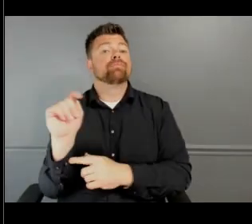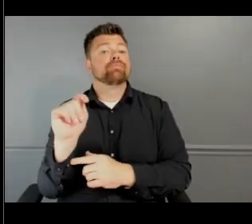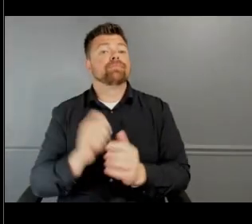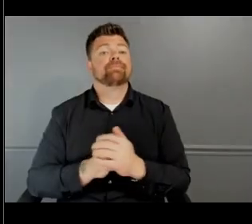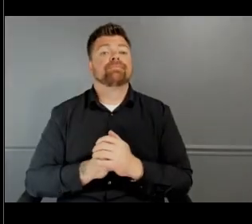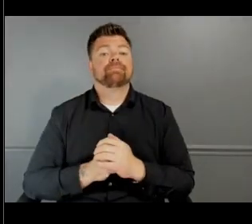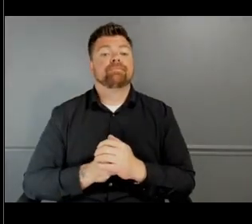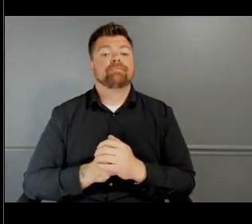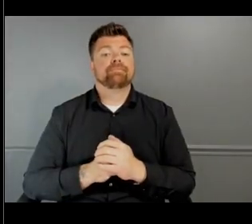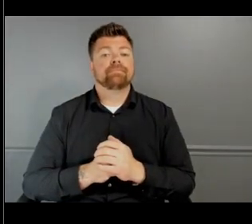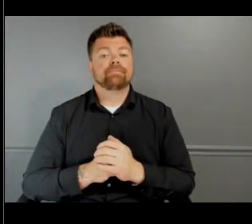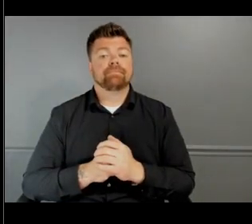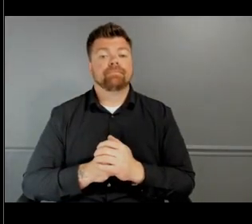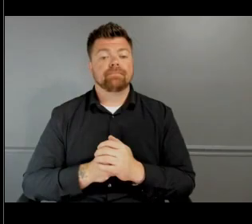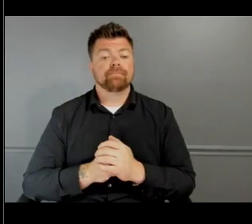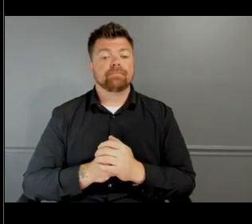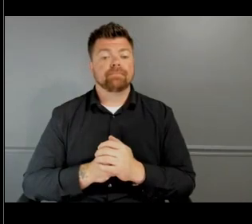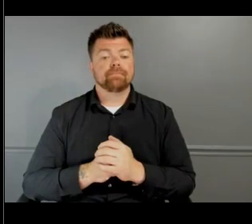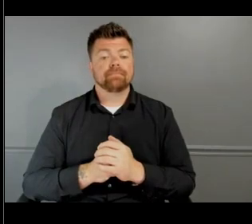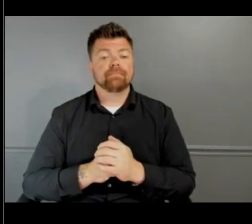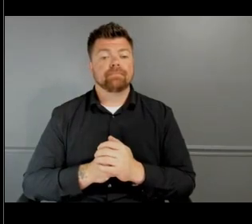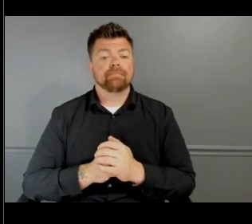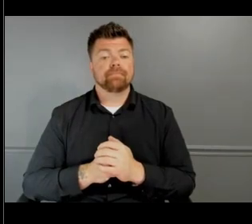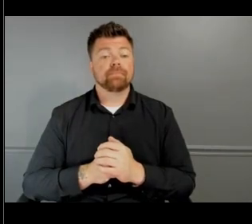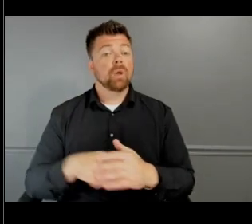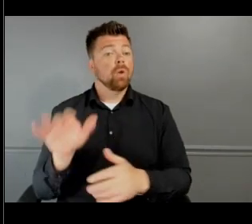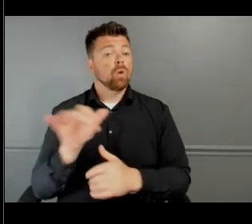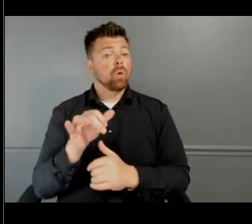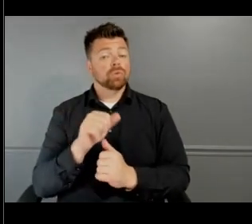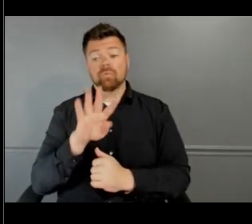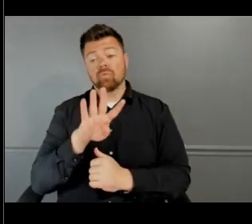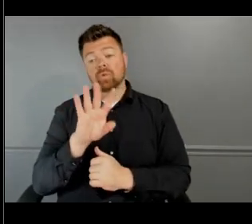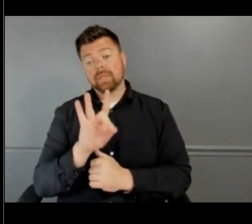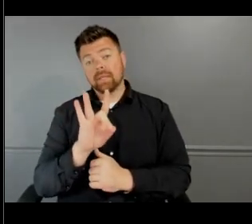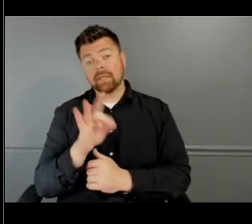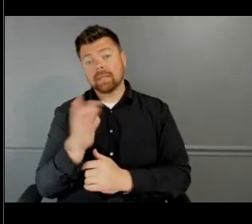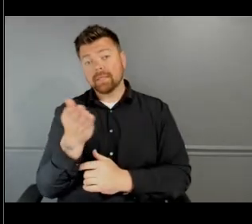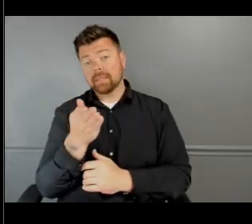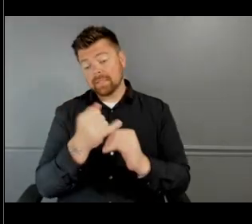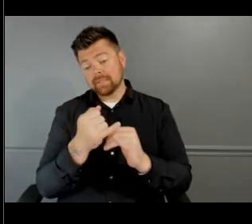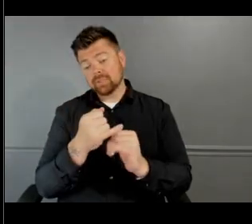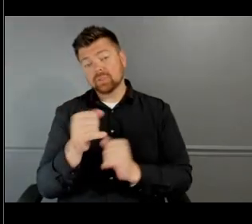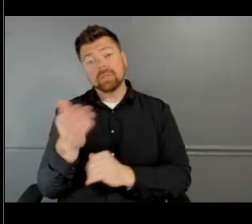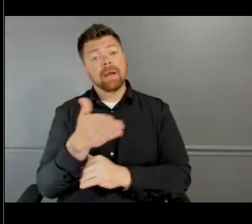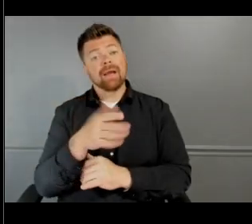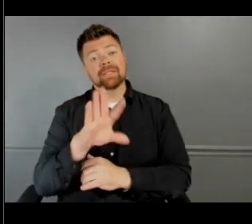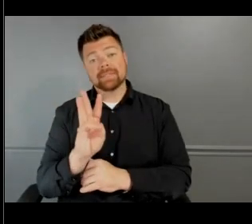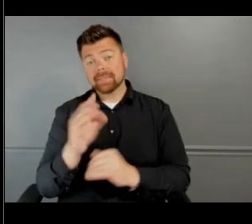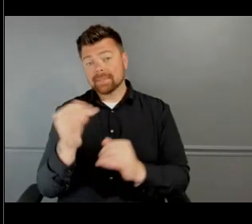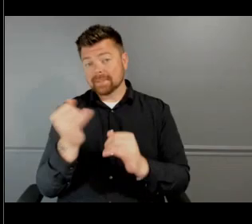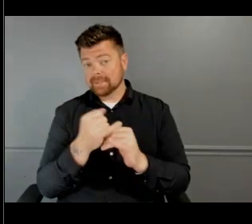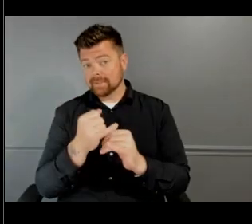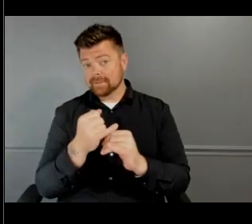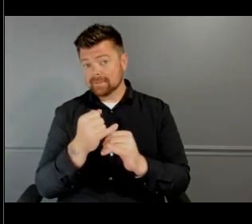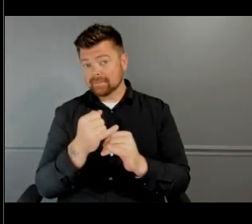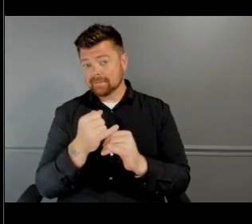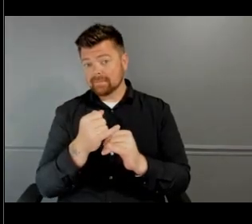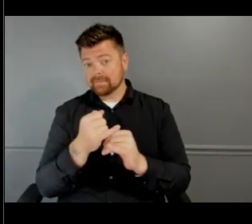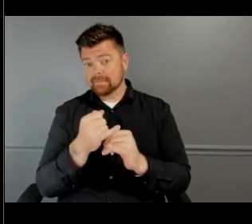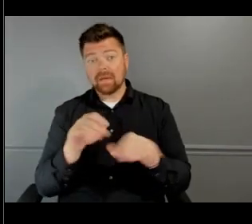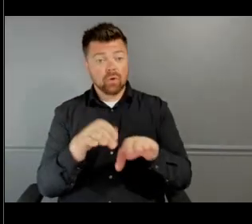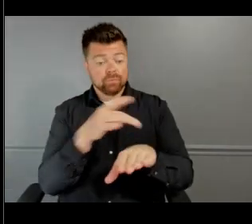And there's 48 inches by 56 inches of clear